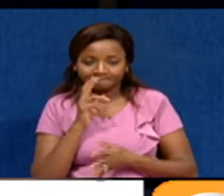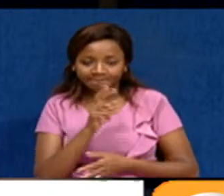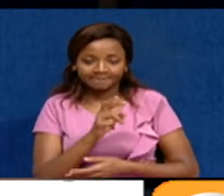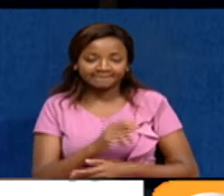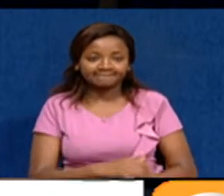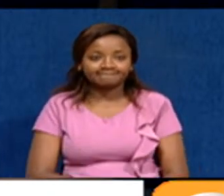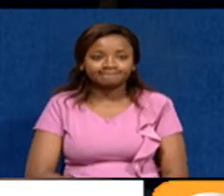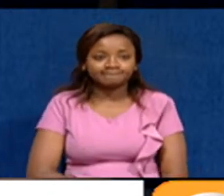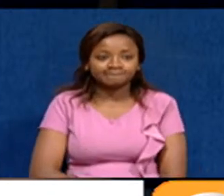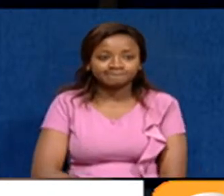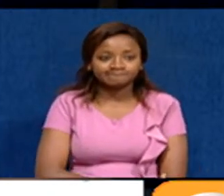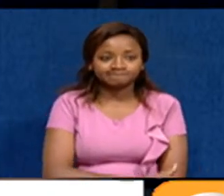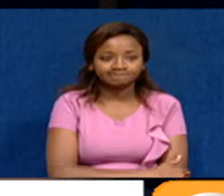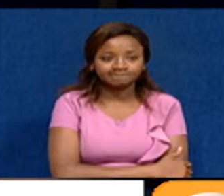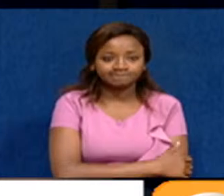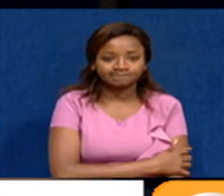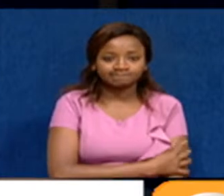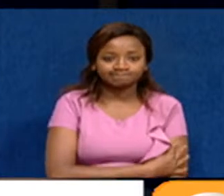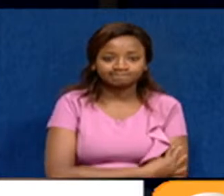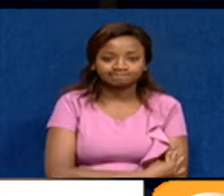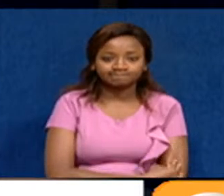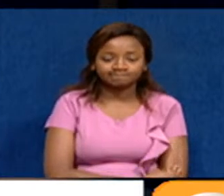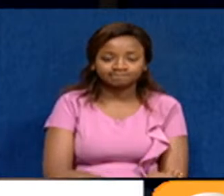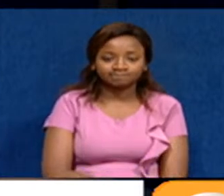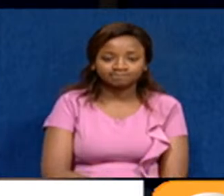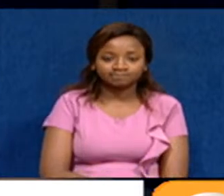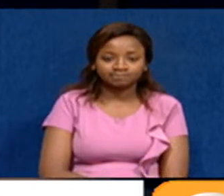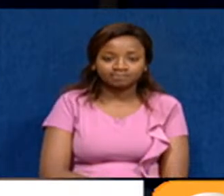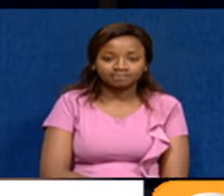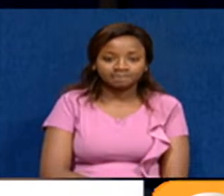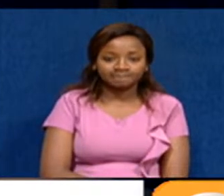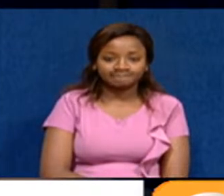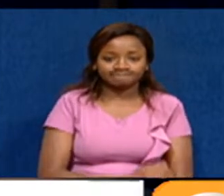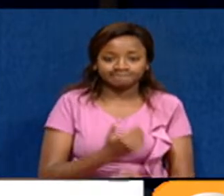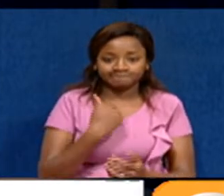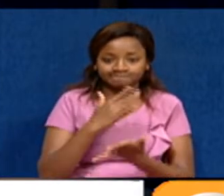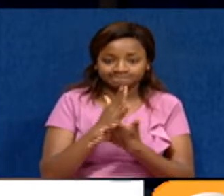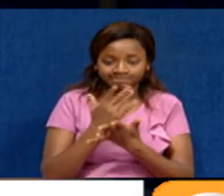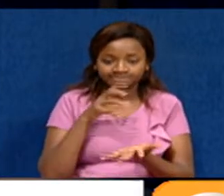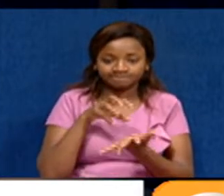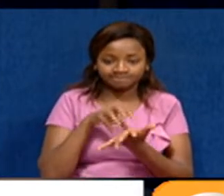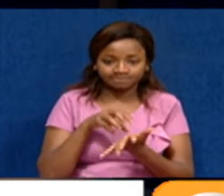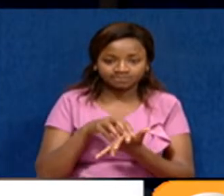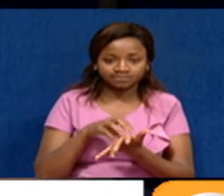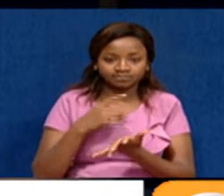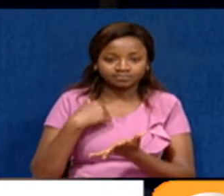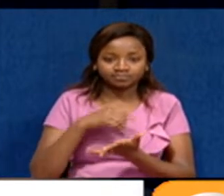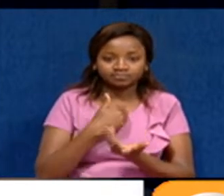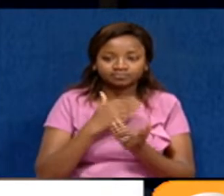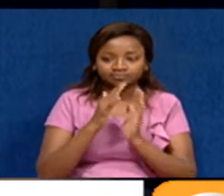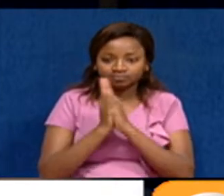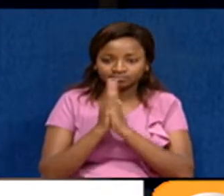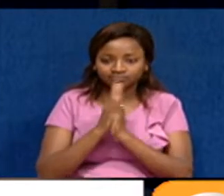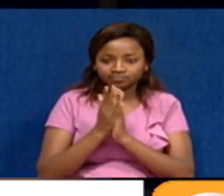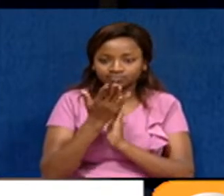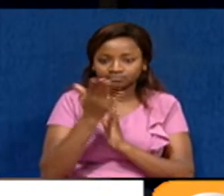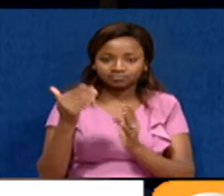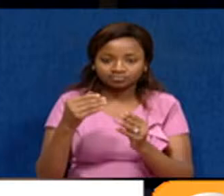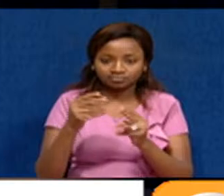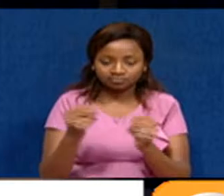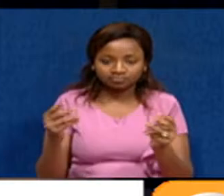that there are instances where we have allegations of impropriety with respect